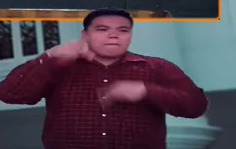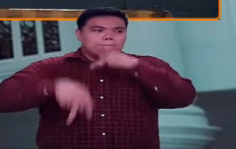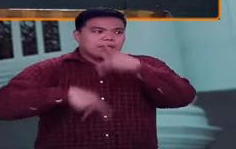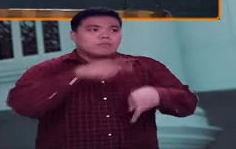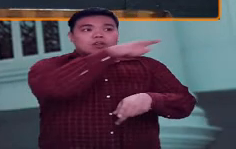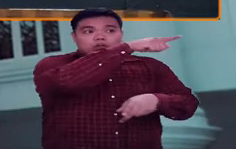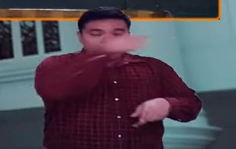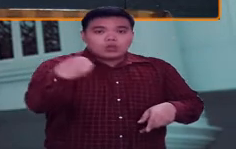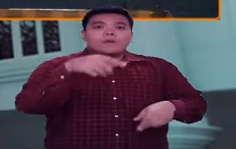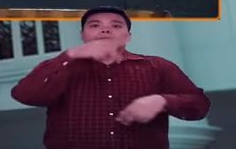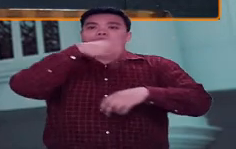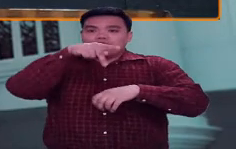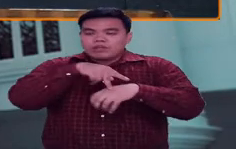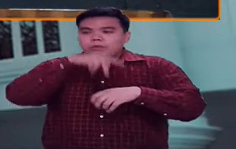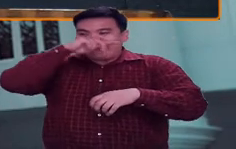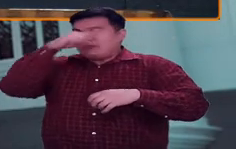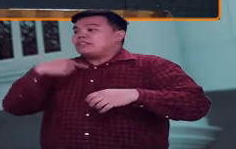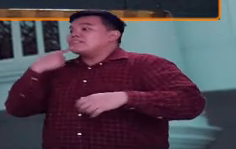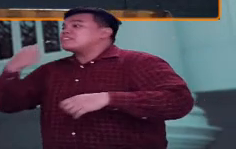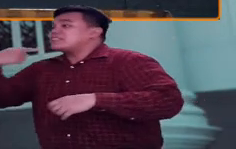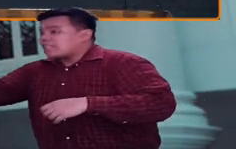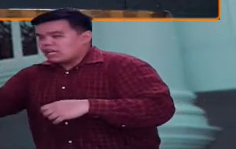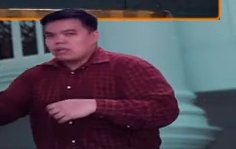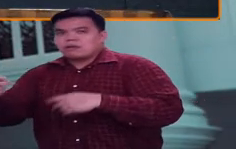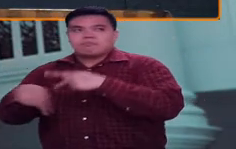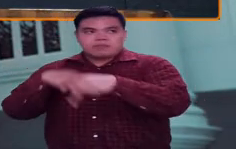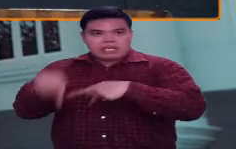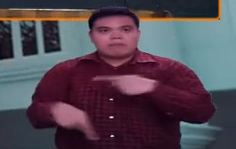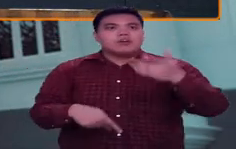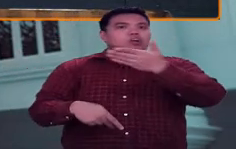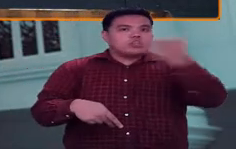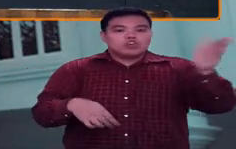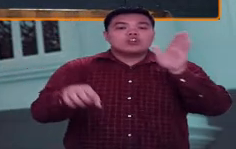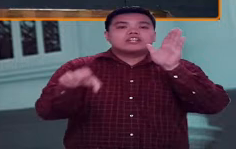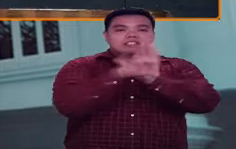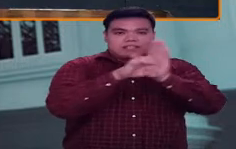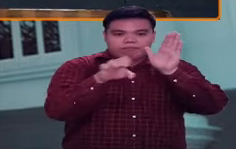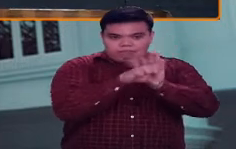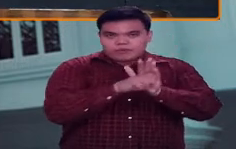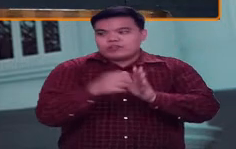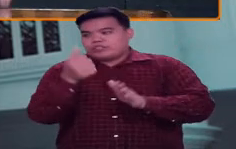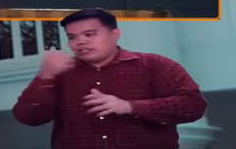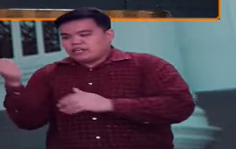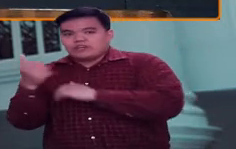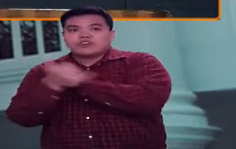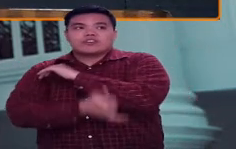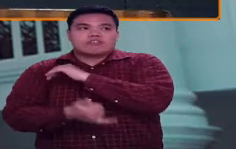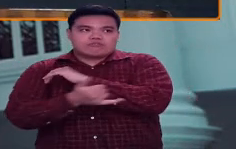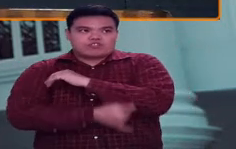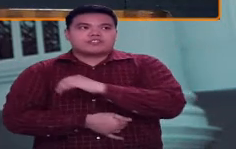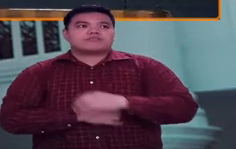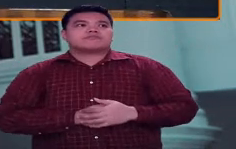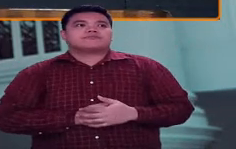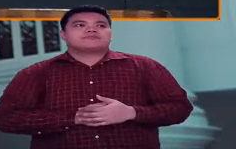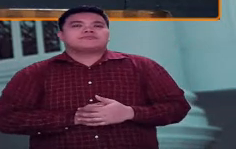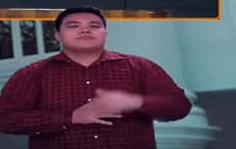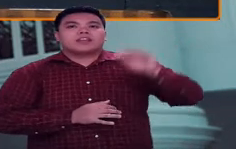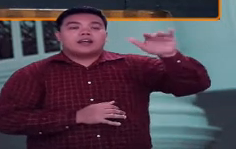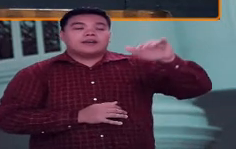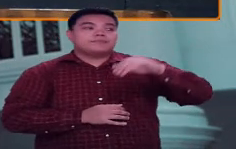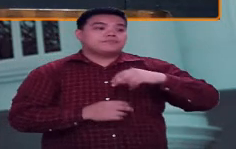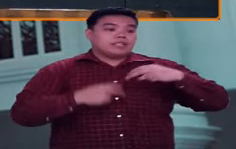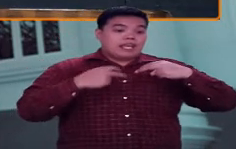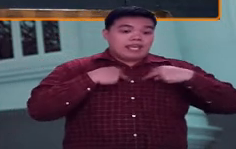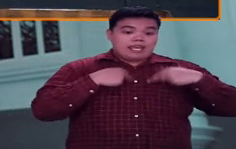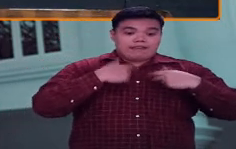You are the ones to go and tell them. And you are an example to other countries. Amen. You know, when we